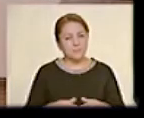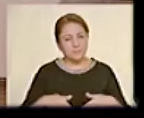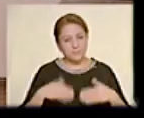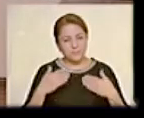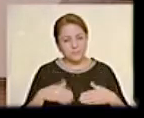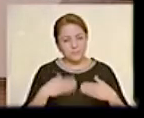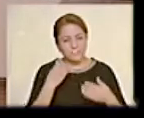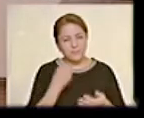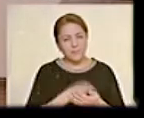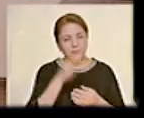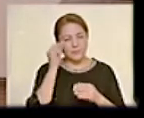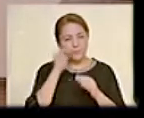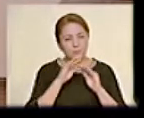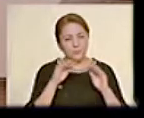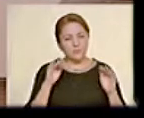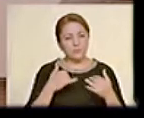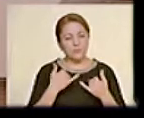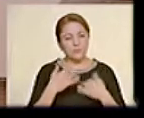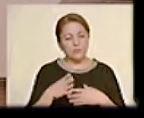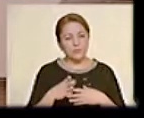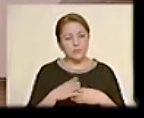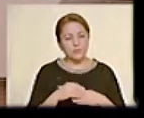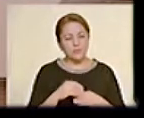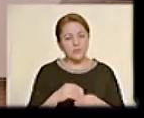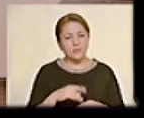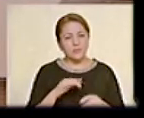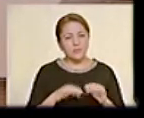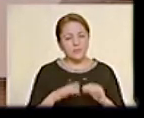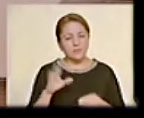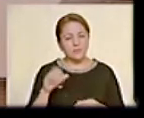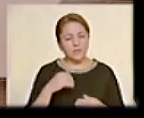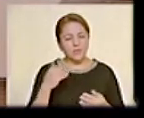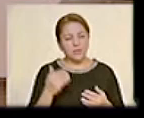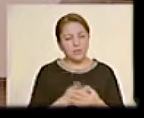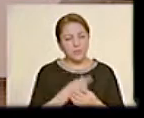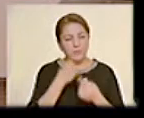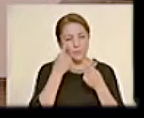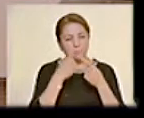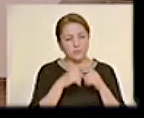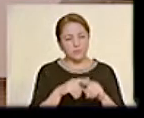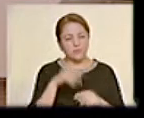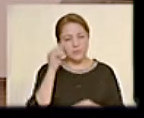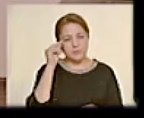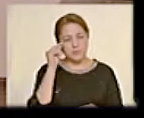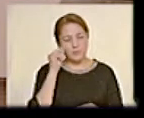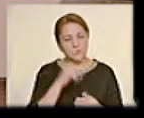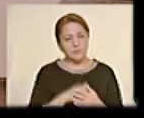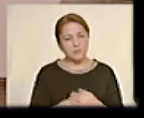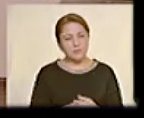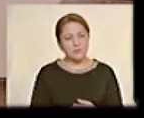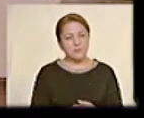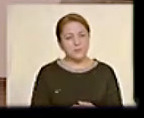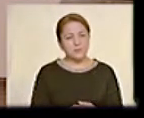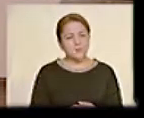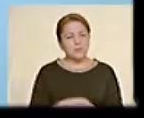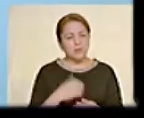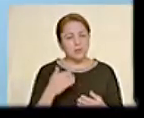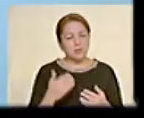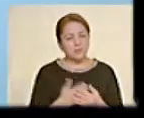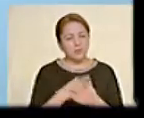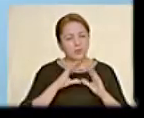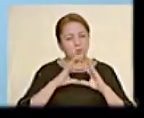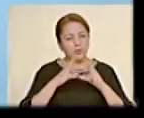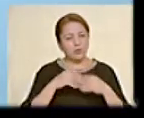Assalomu alaykum aziz o'quvchilar. Bugun biz sizlar bilan informatika va axborot texnologiyalari darsida axborotli